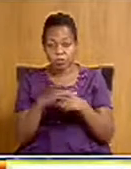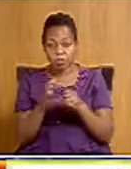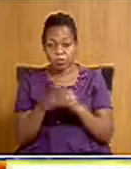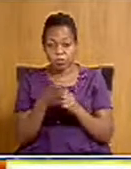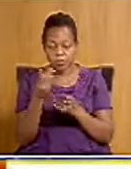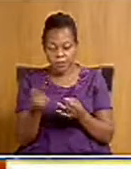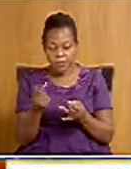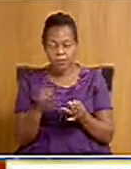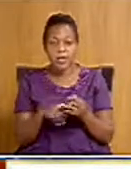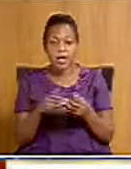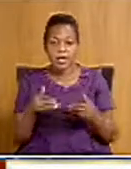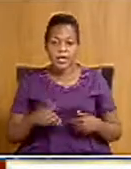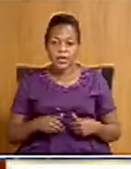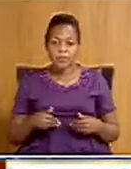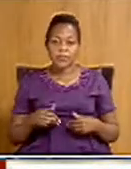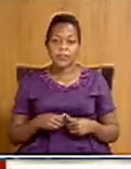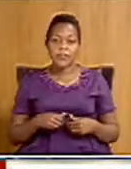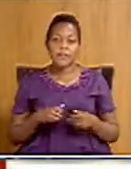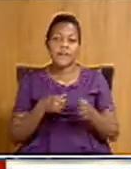Youth Funds,